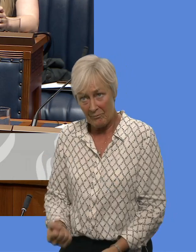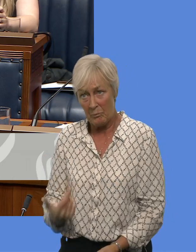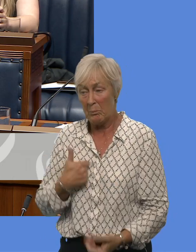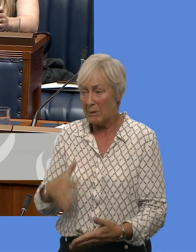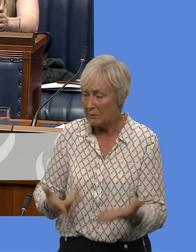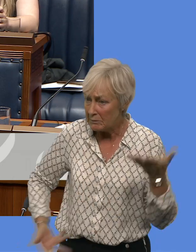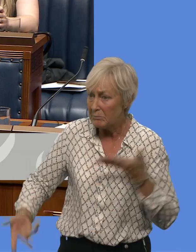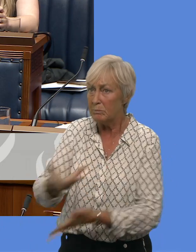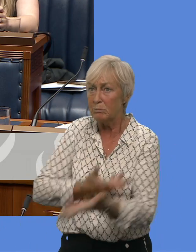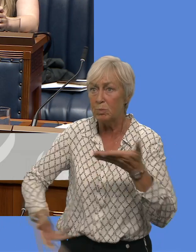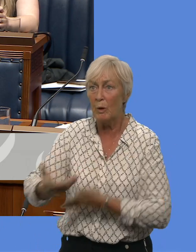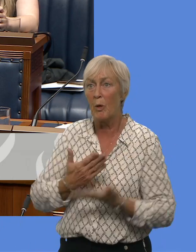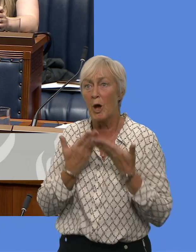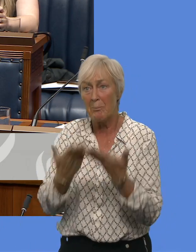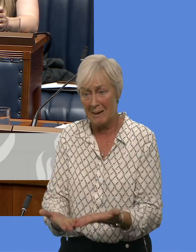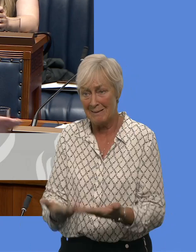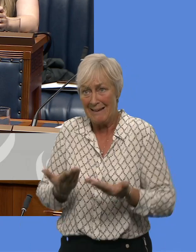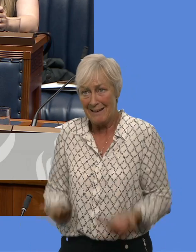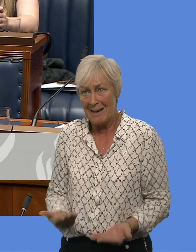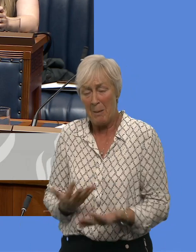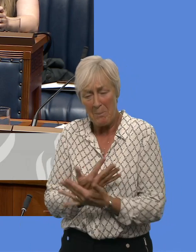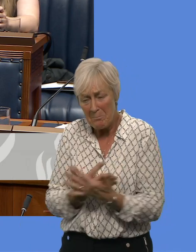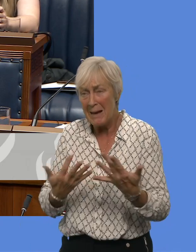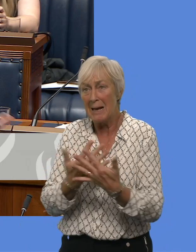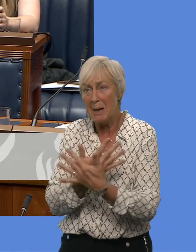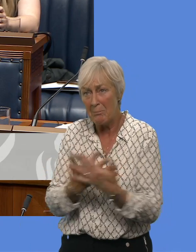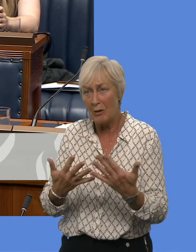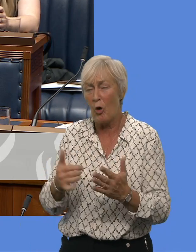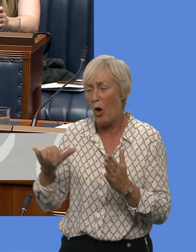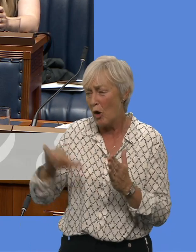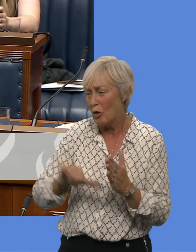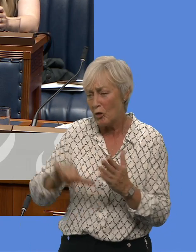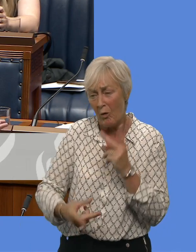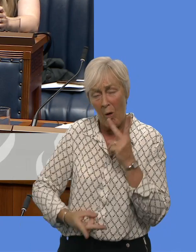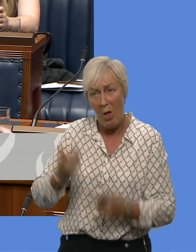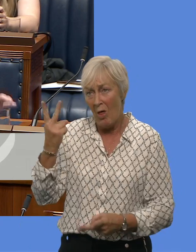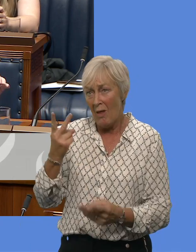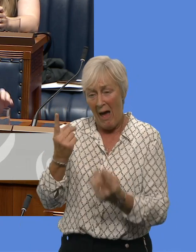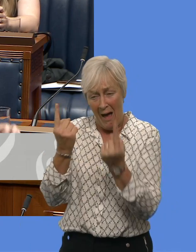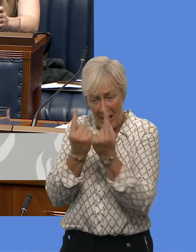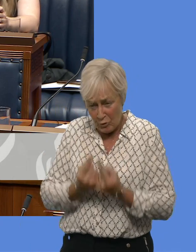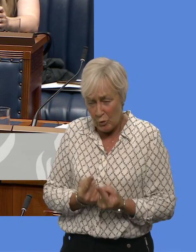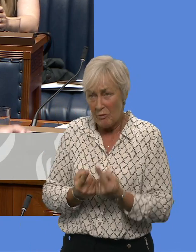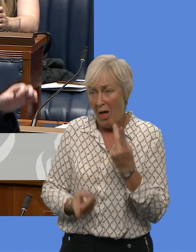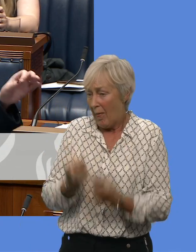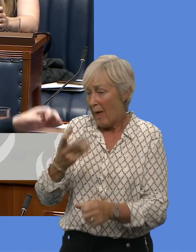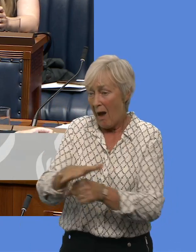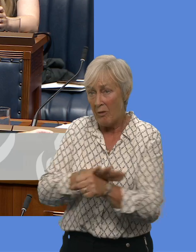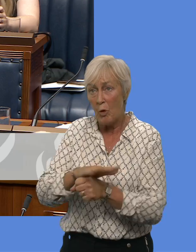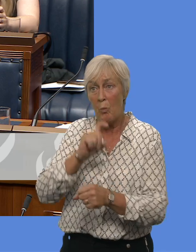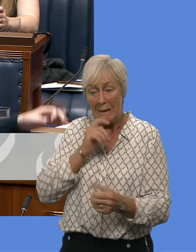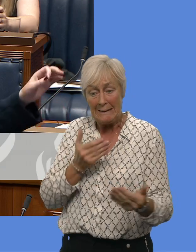spoken about that commitment to this House. There will be many, many, hundreds of other areas and issues that will be dealt with